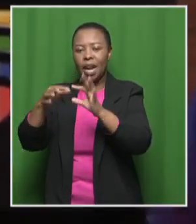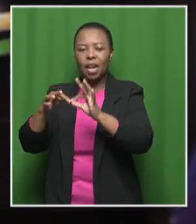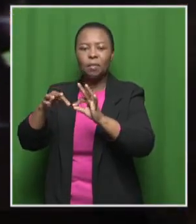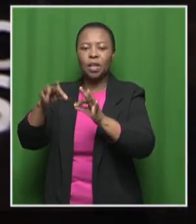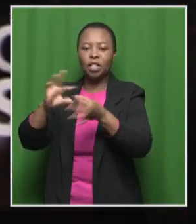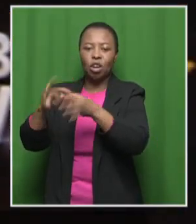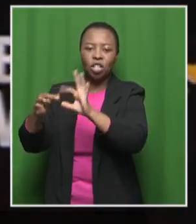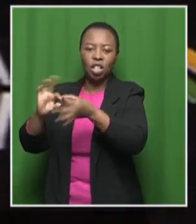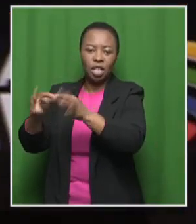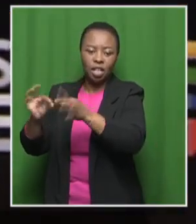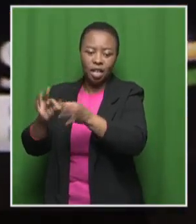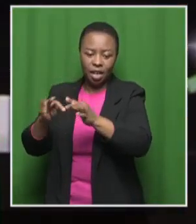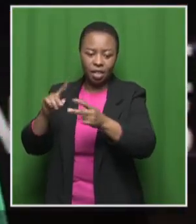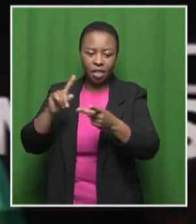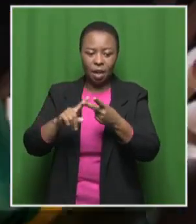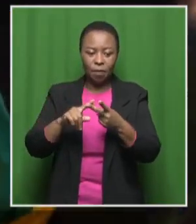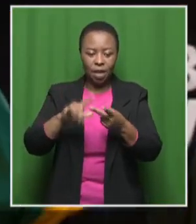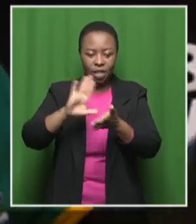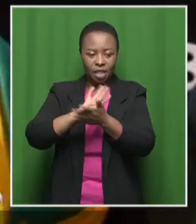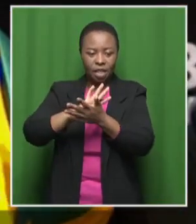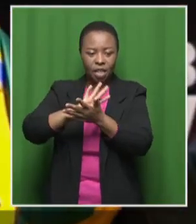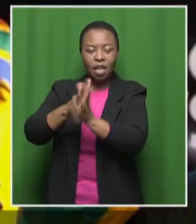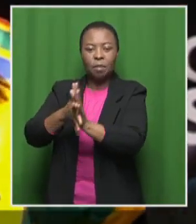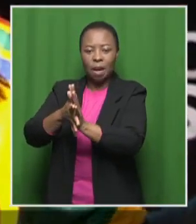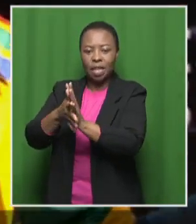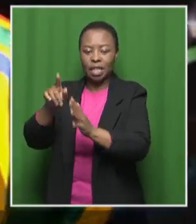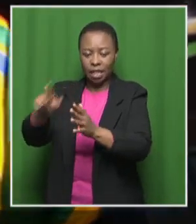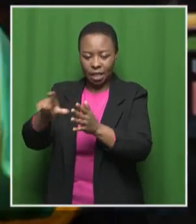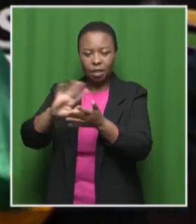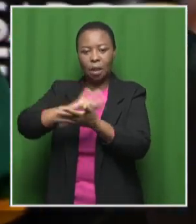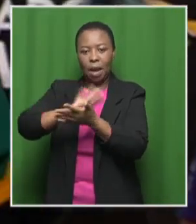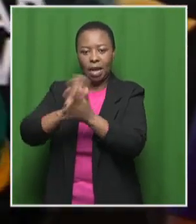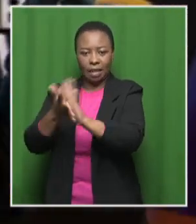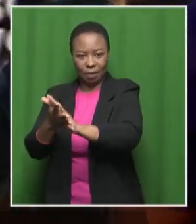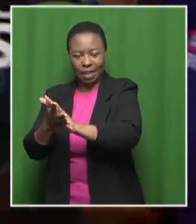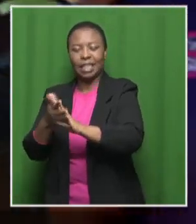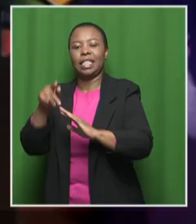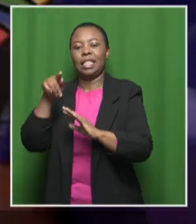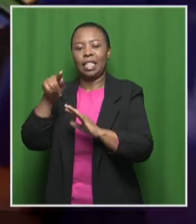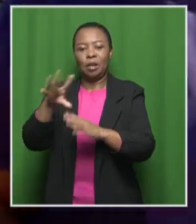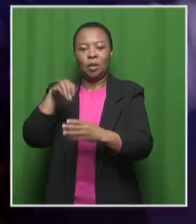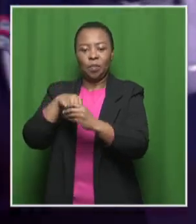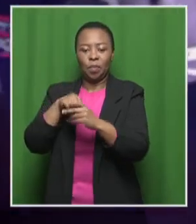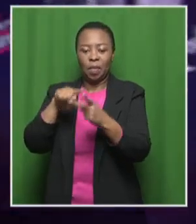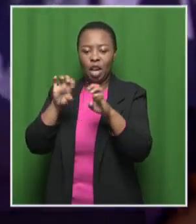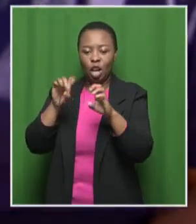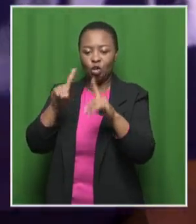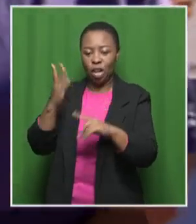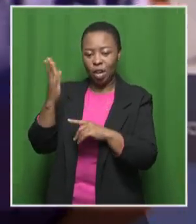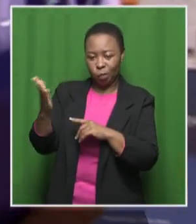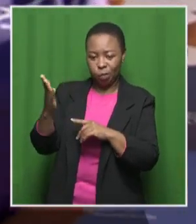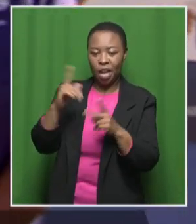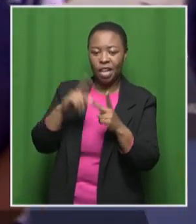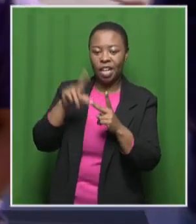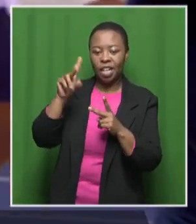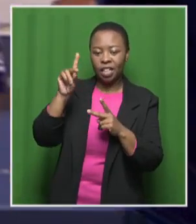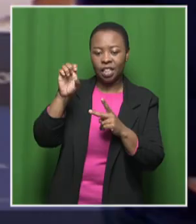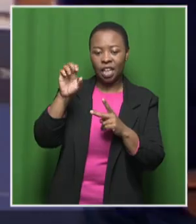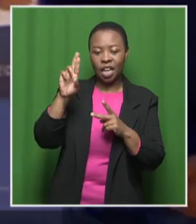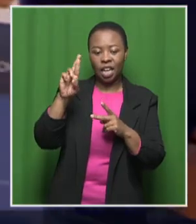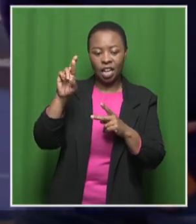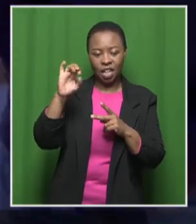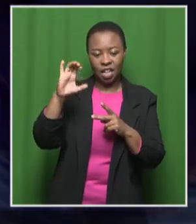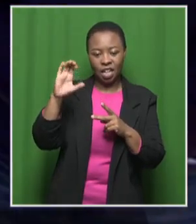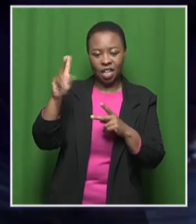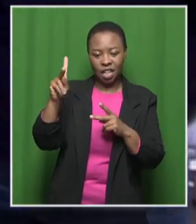aka Larry from Uhuru Spectrum. I've got Sarah, who's the liaison officer for the Department of Education, as well as Derek, who is the chairman of